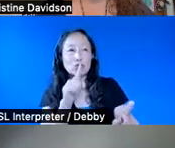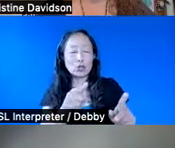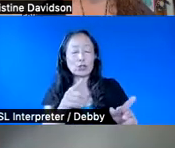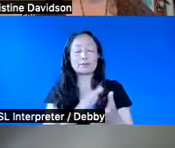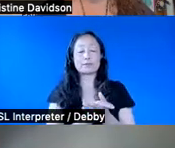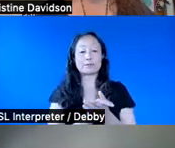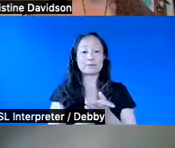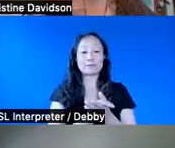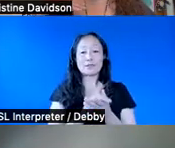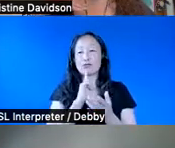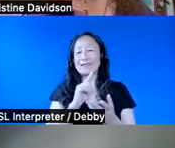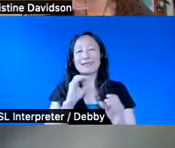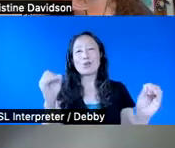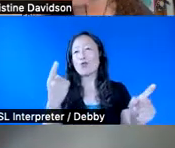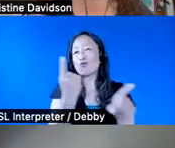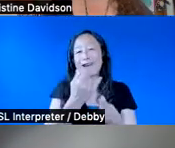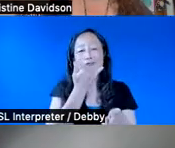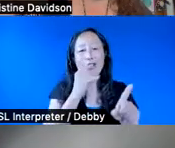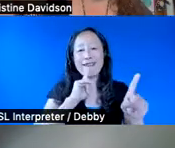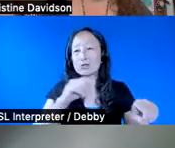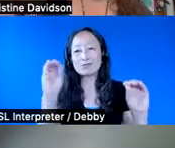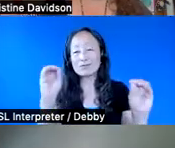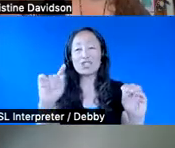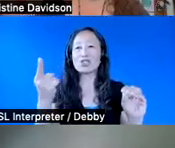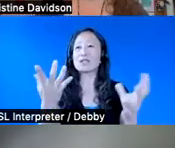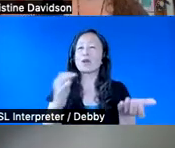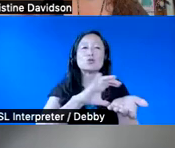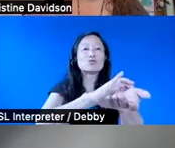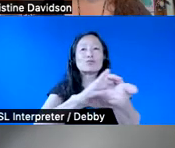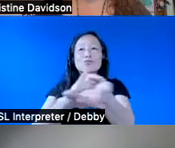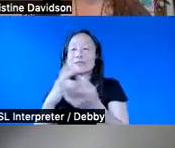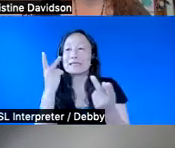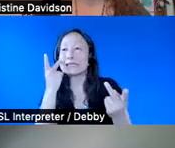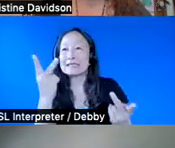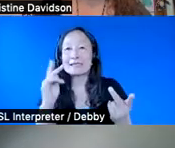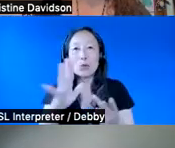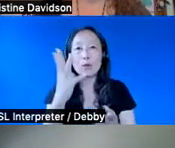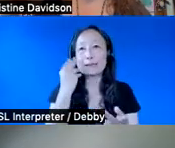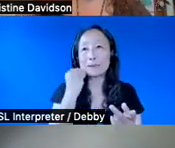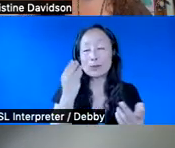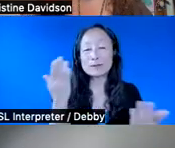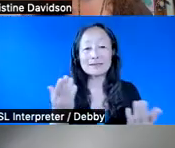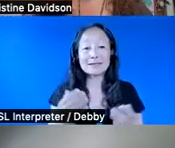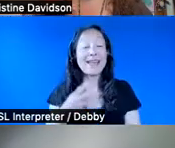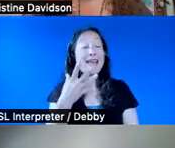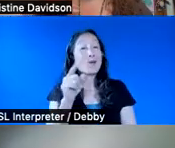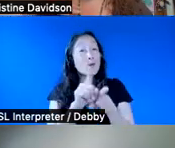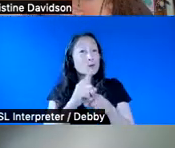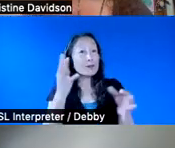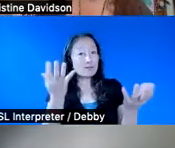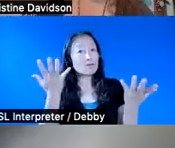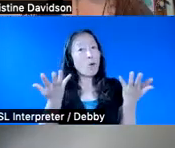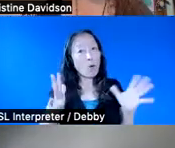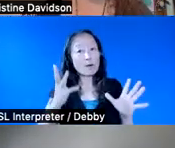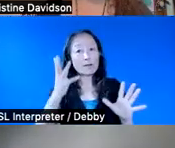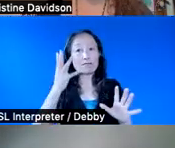in the room. And also, just because you've gone through a training doesn't make you the expert on all things. And if you've never